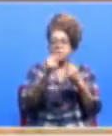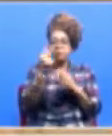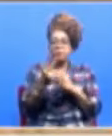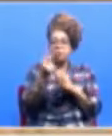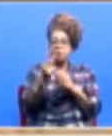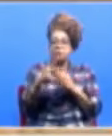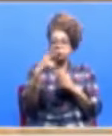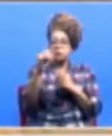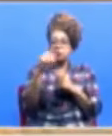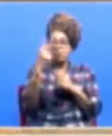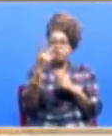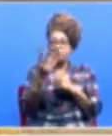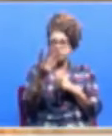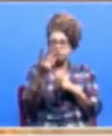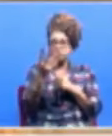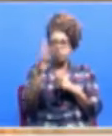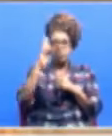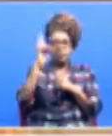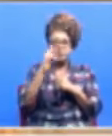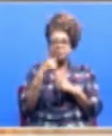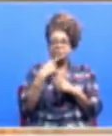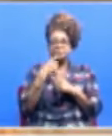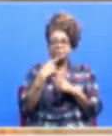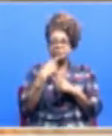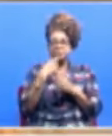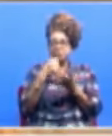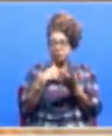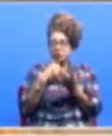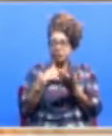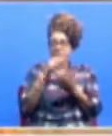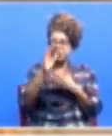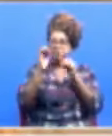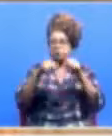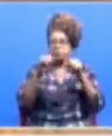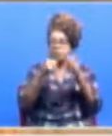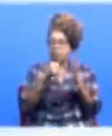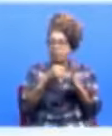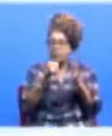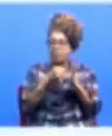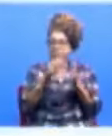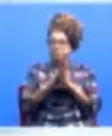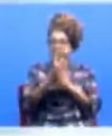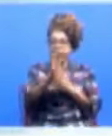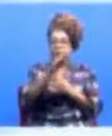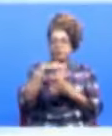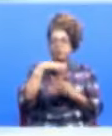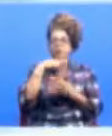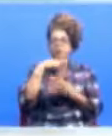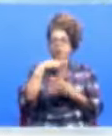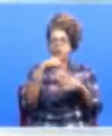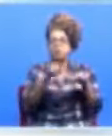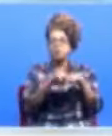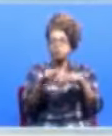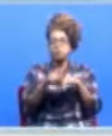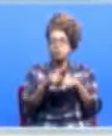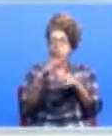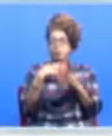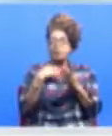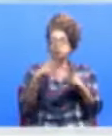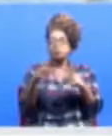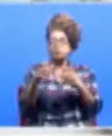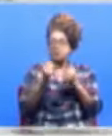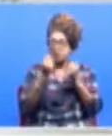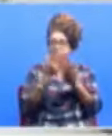February 2024, police say they are holding Bakari over his possible involvement in William's death and attempting to obtain the property of